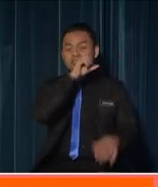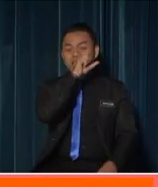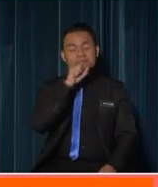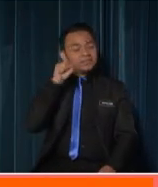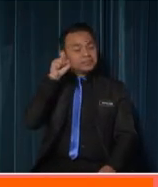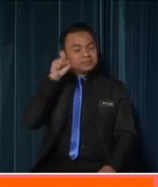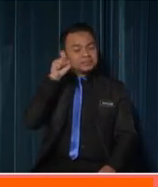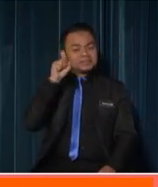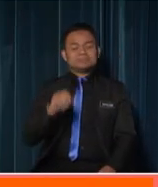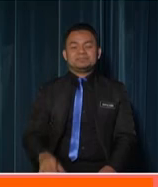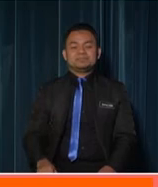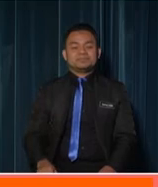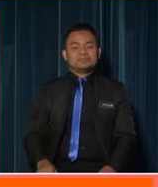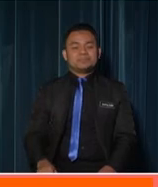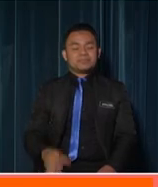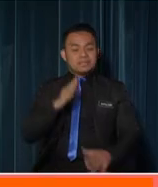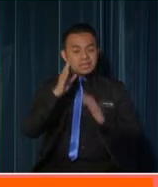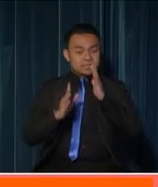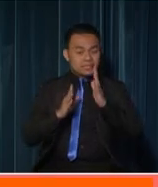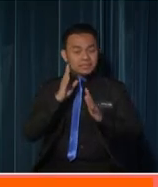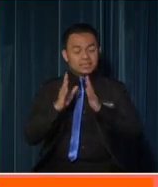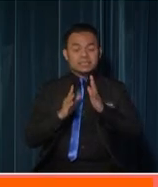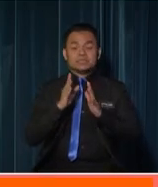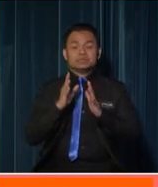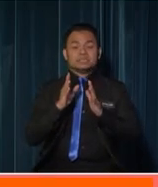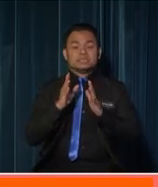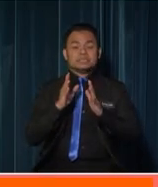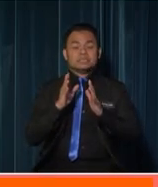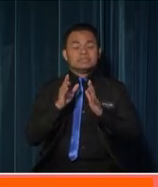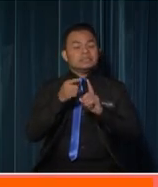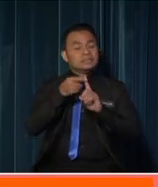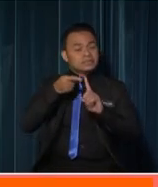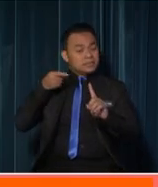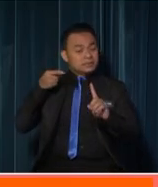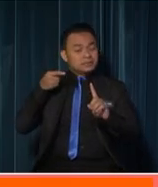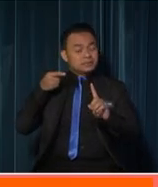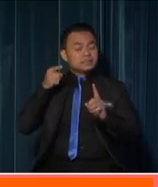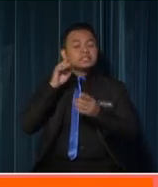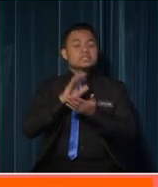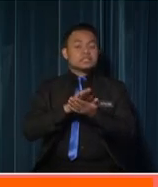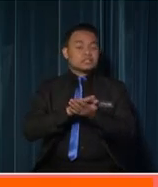Amril Sailan, our sign language interpreter from